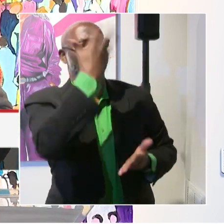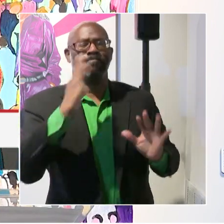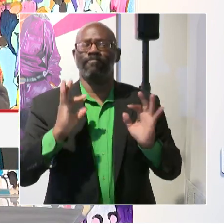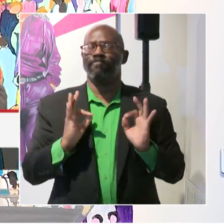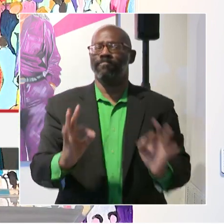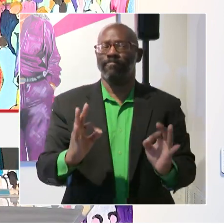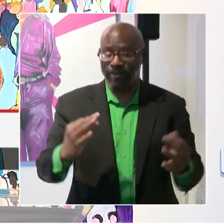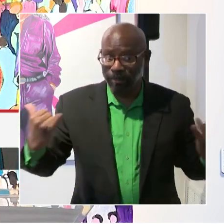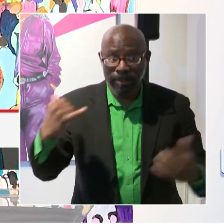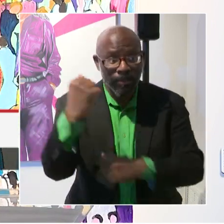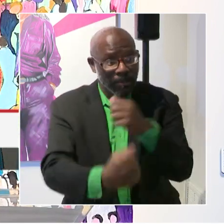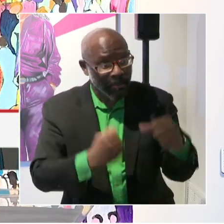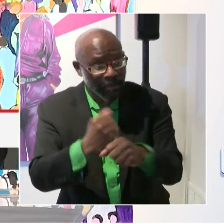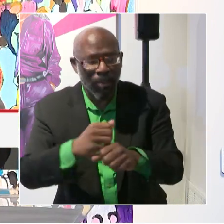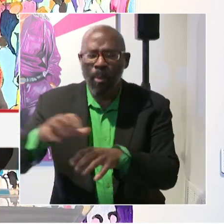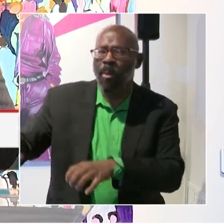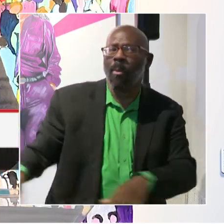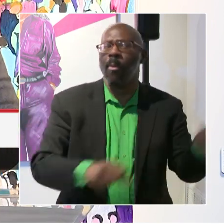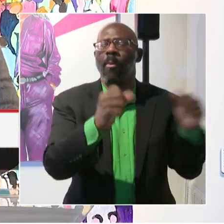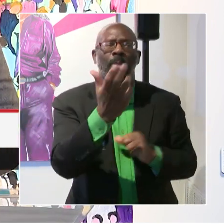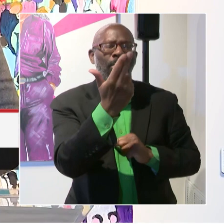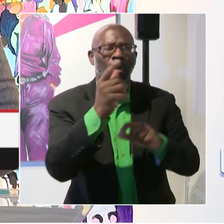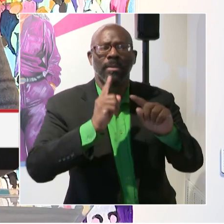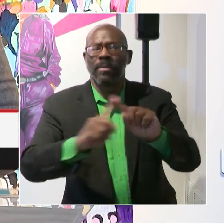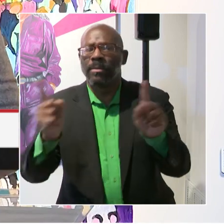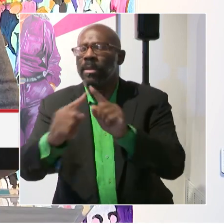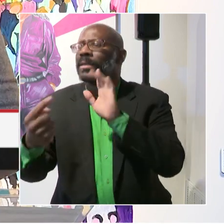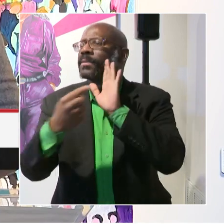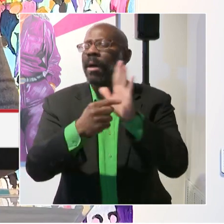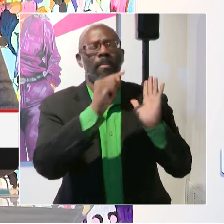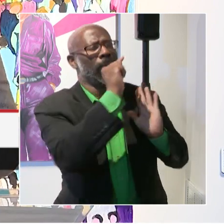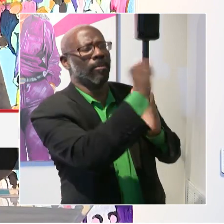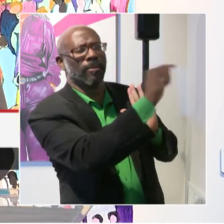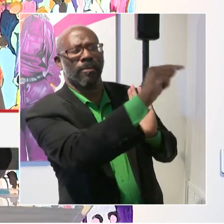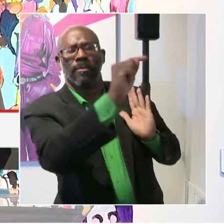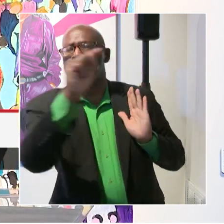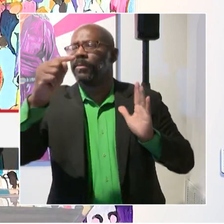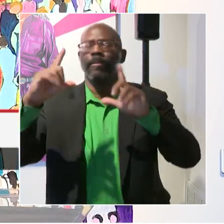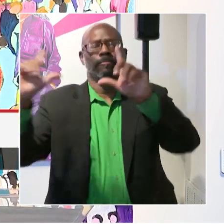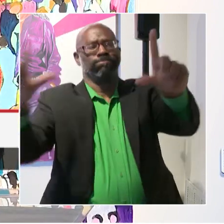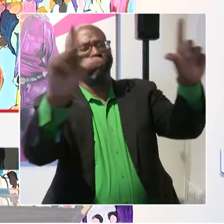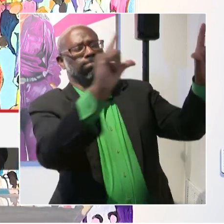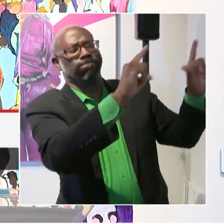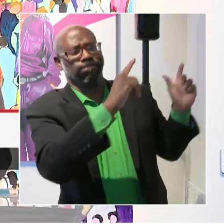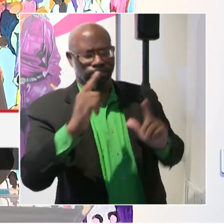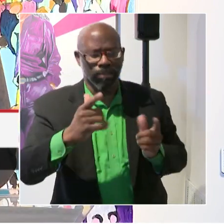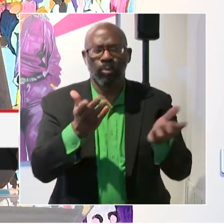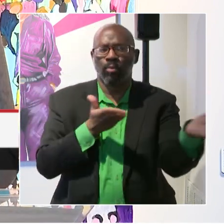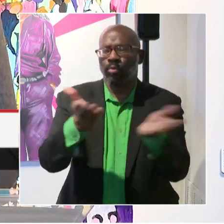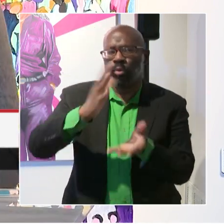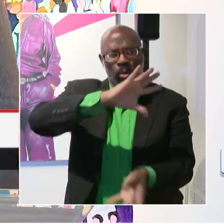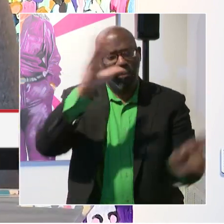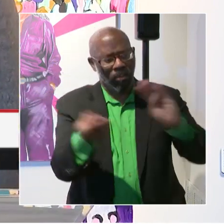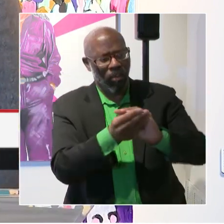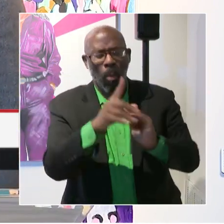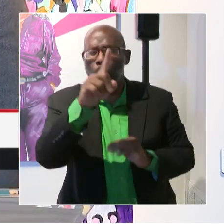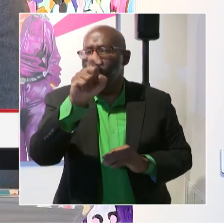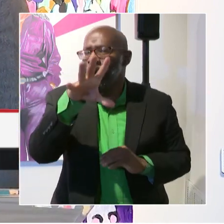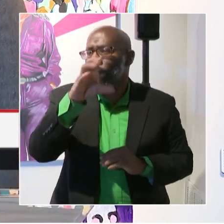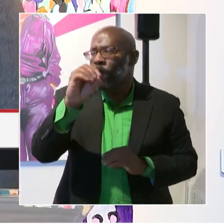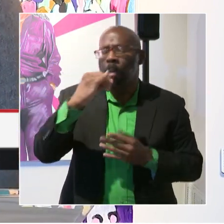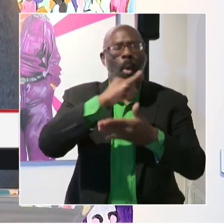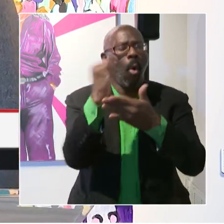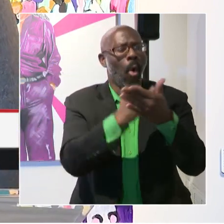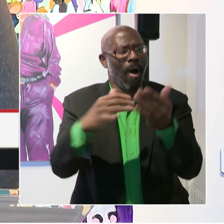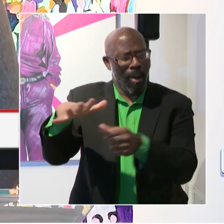host 13 exhibitions in our galleries, serve over 150 local artists, sell over $20,000